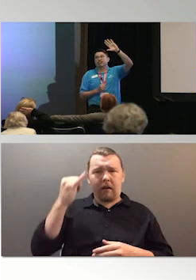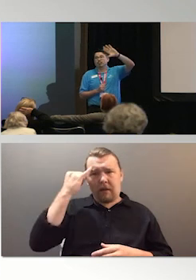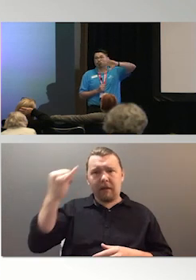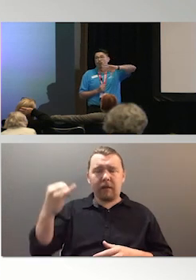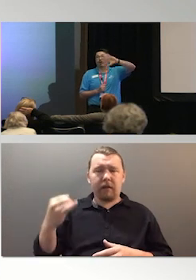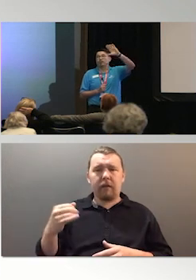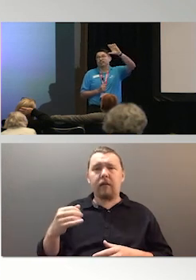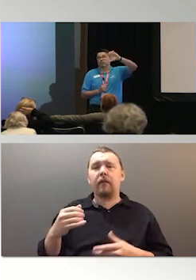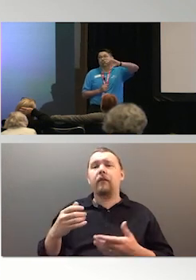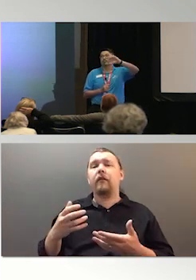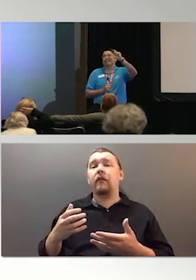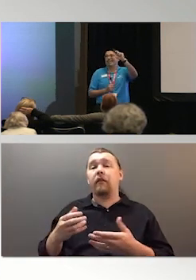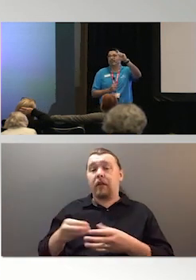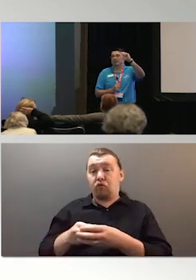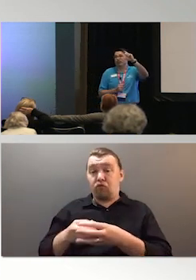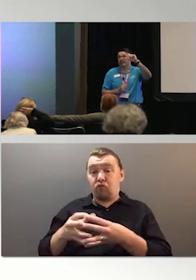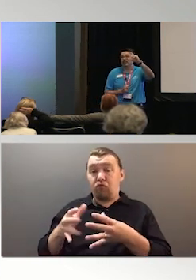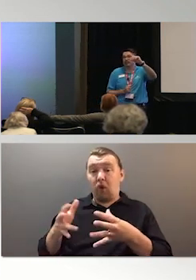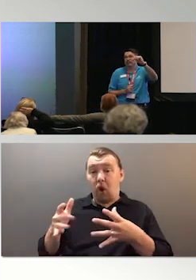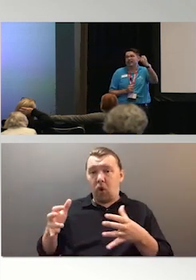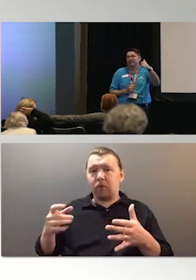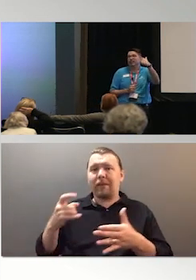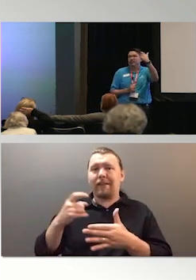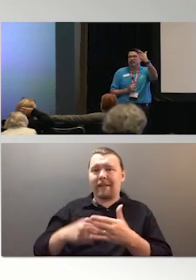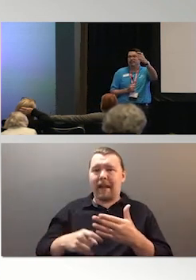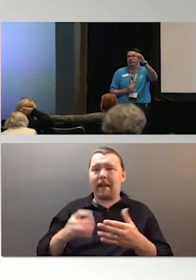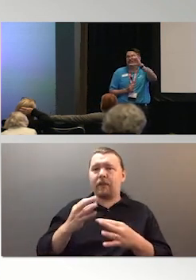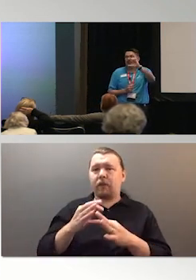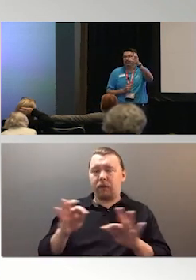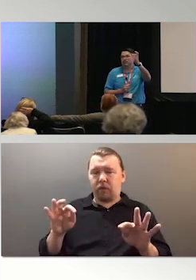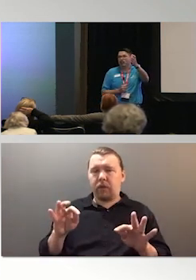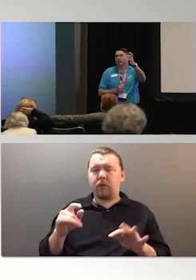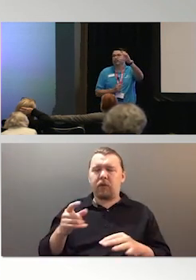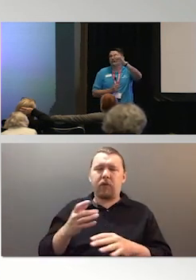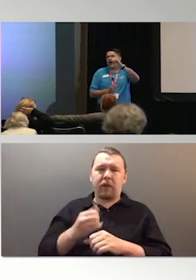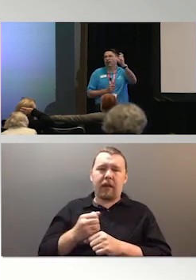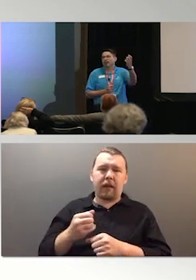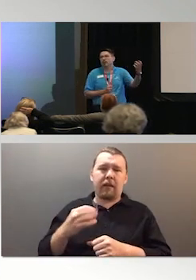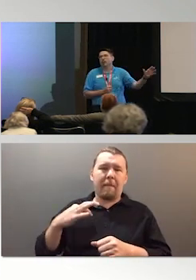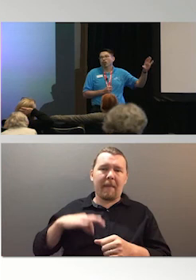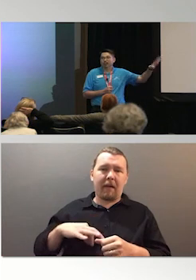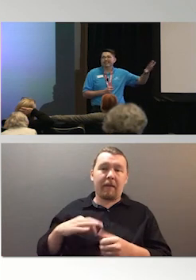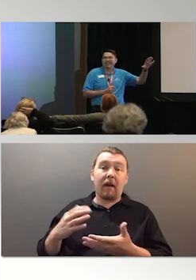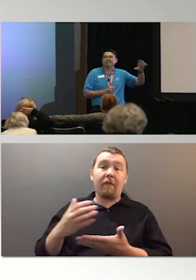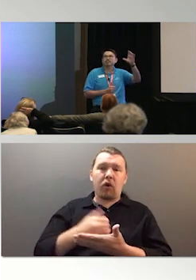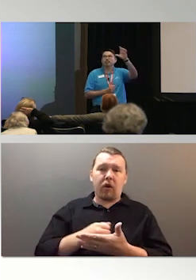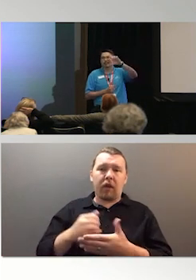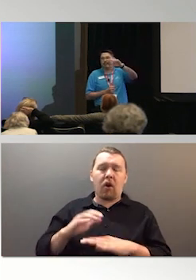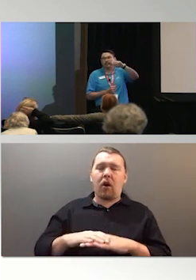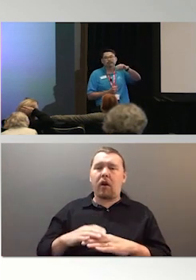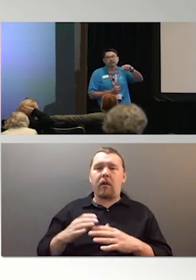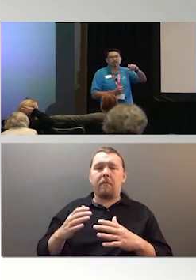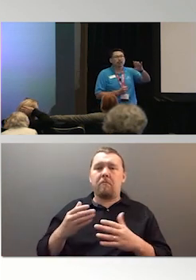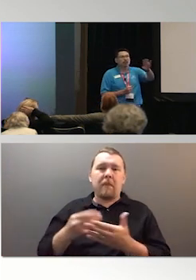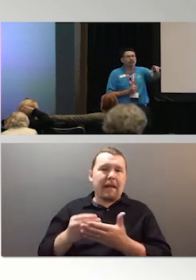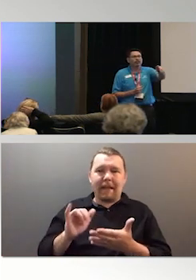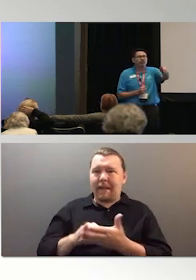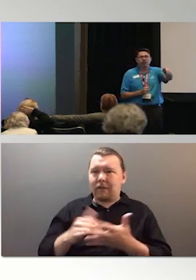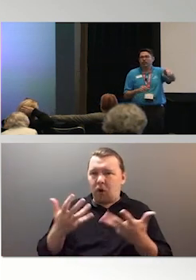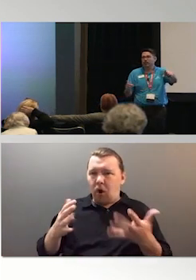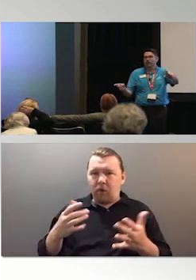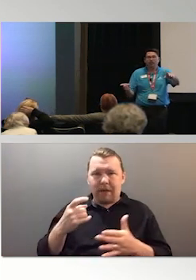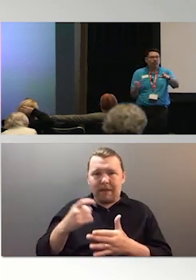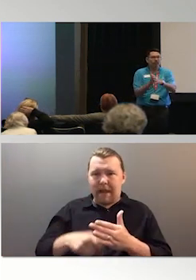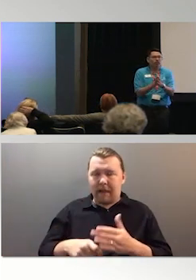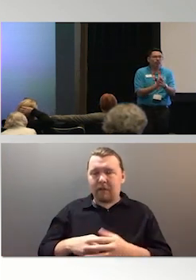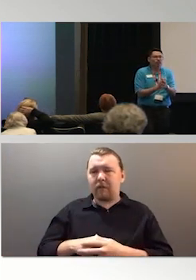then if it grows, it can grow tax-free. So you're getting the benefits of earnings on already taxed money. Let's go to